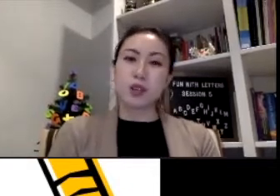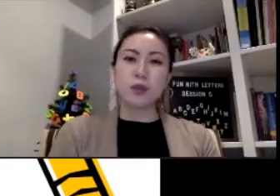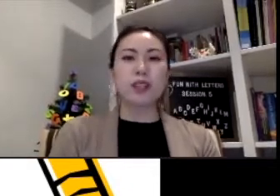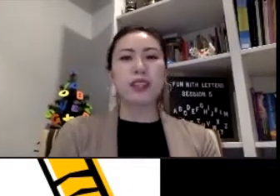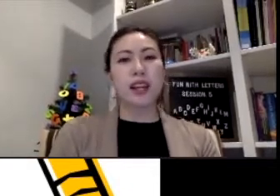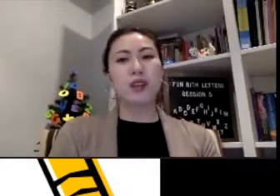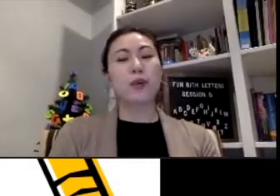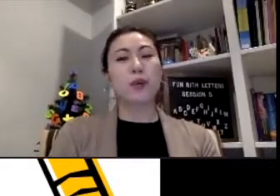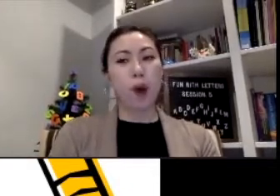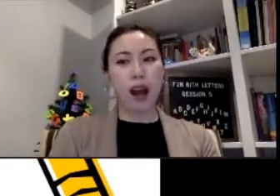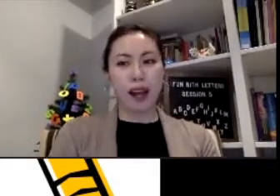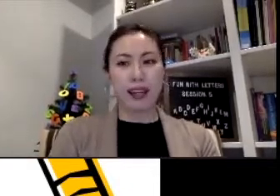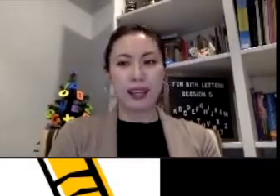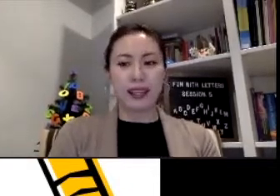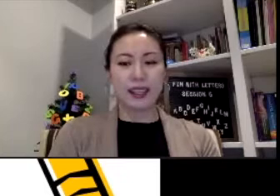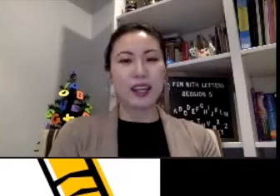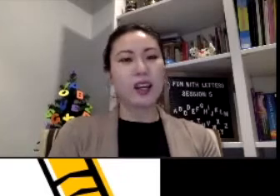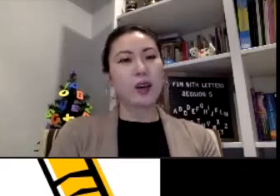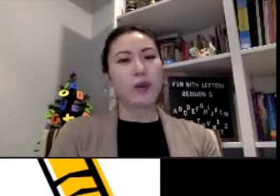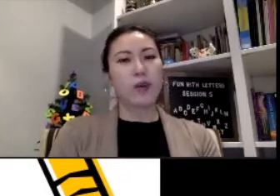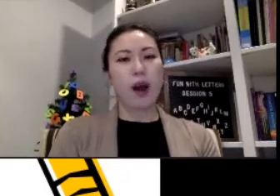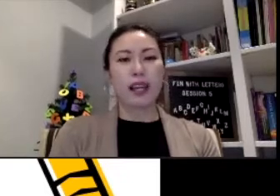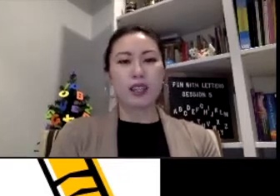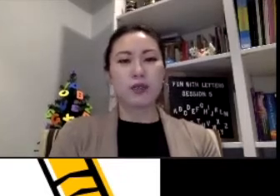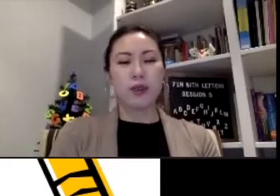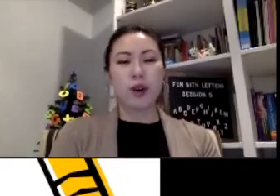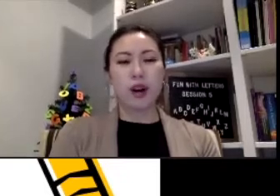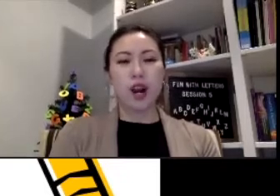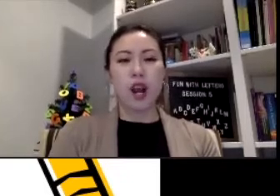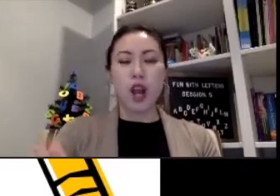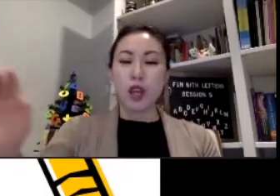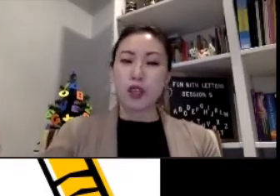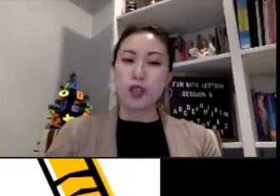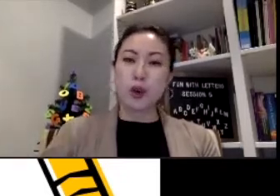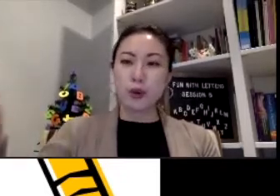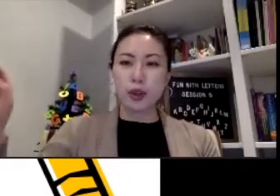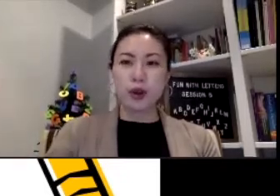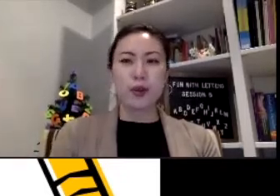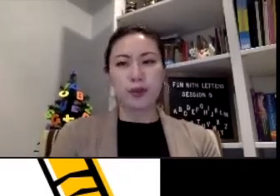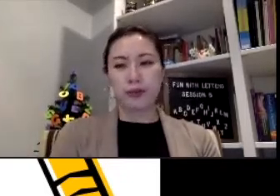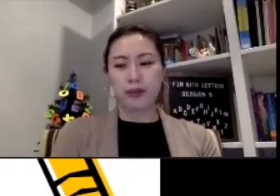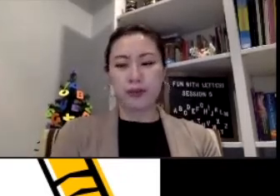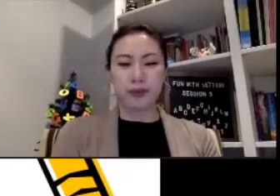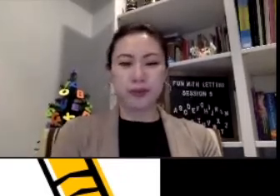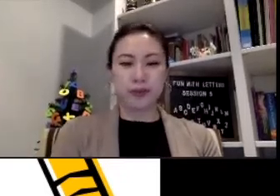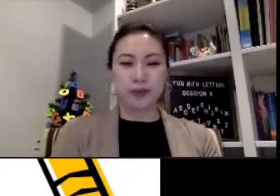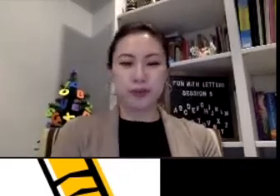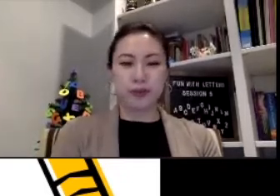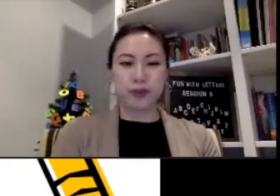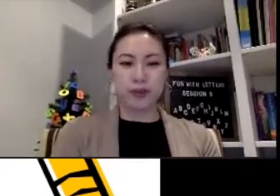What starts with letter Y? Y is for yo-yo.